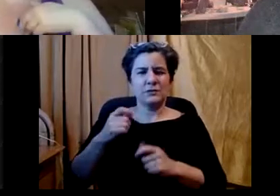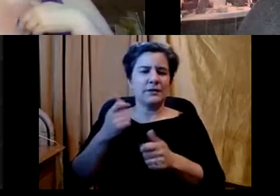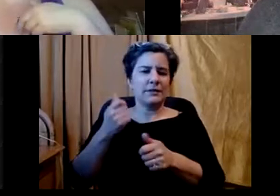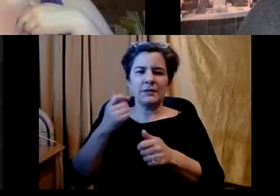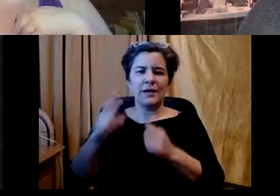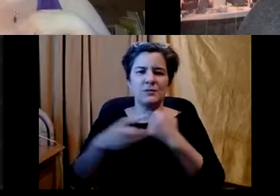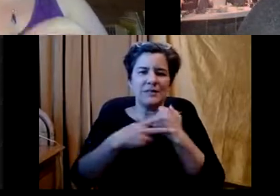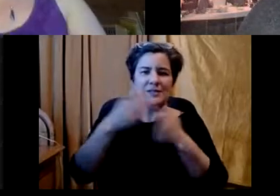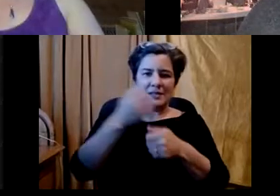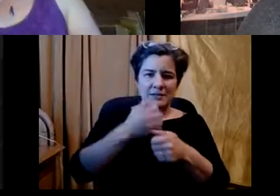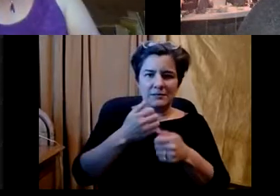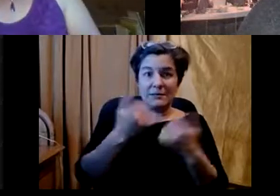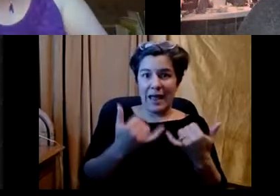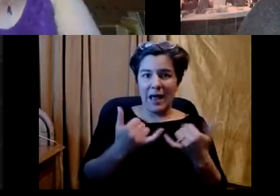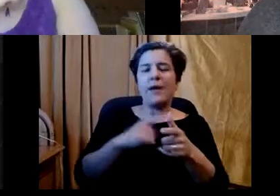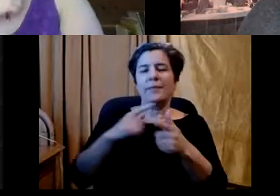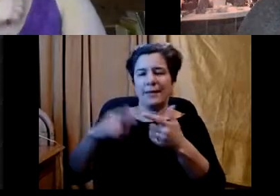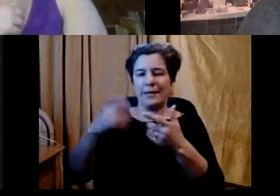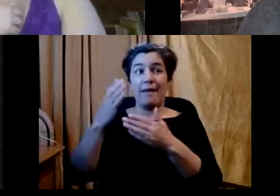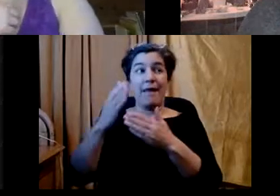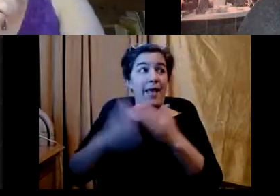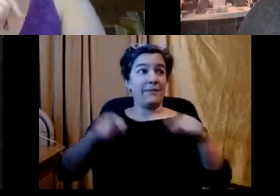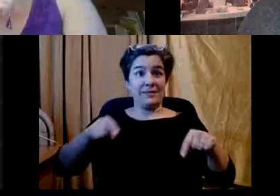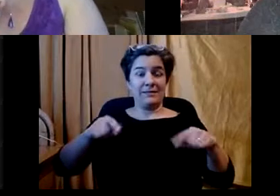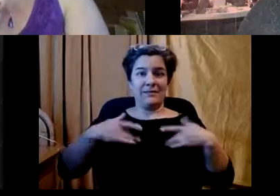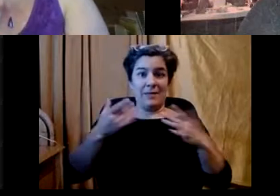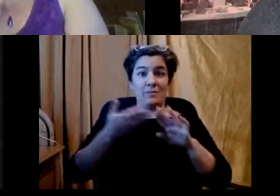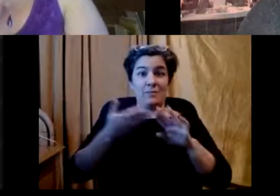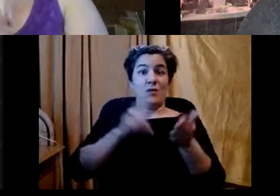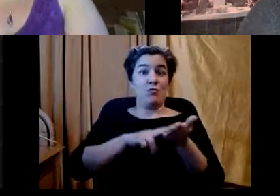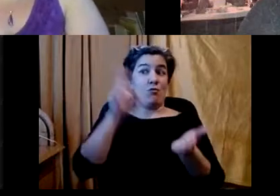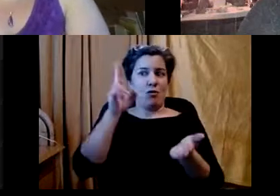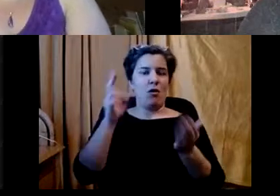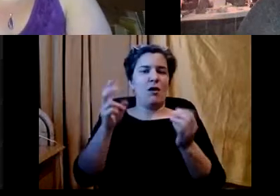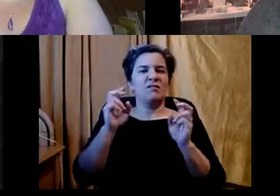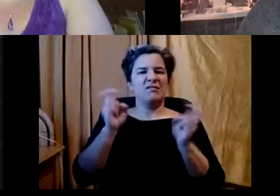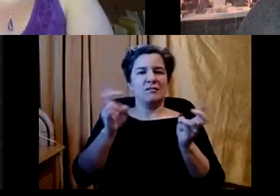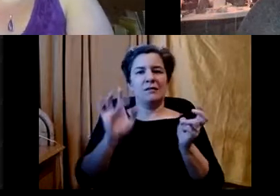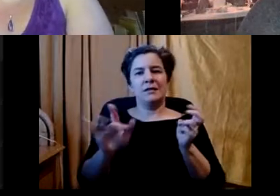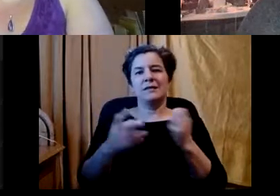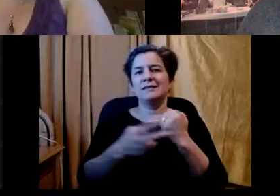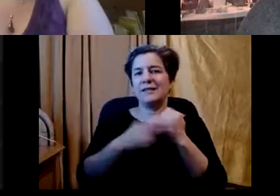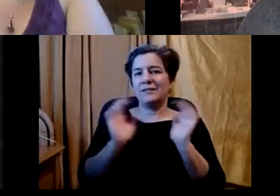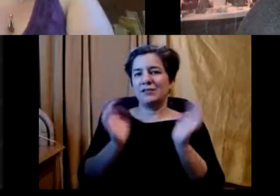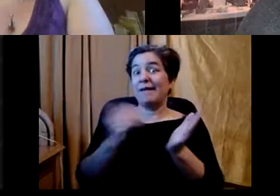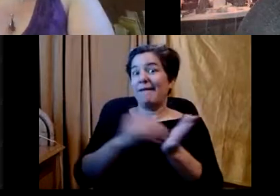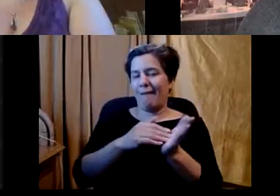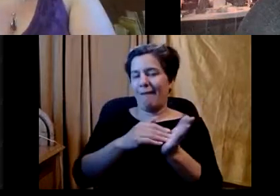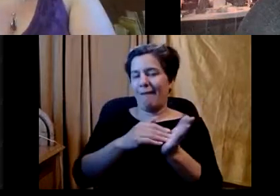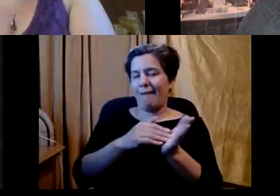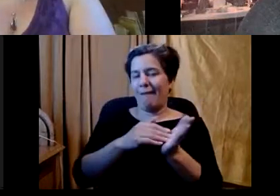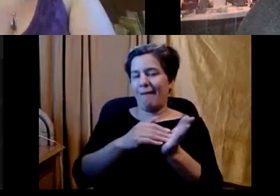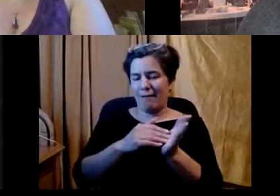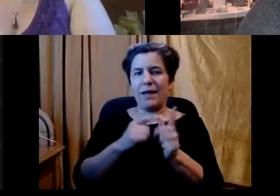so you have a copy, and then at the end of the event, or before you leave, click Save Chat again. Yeah.